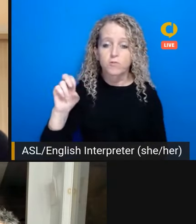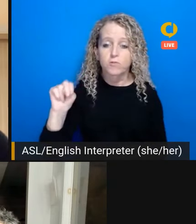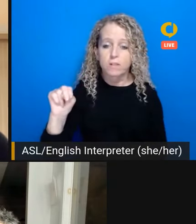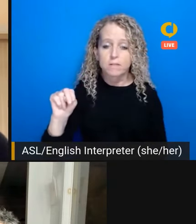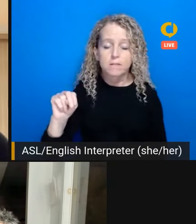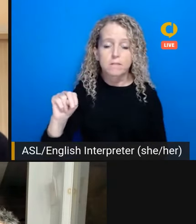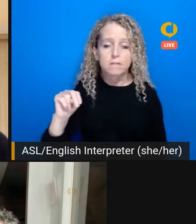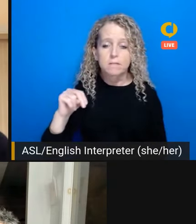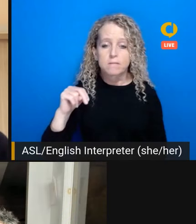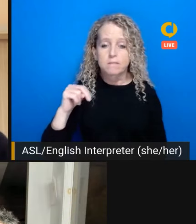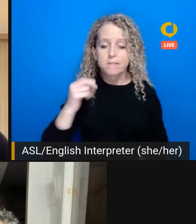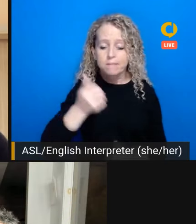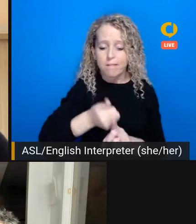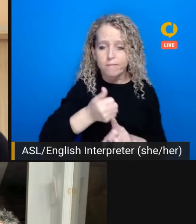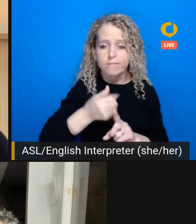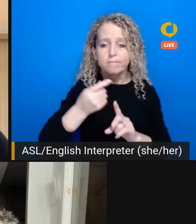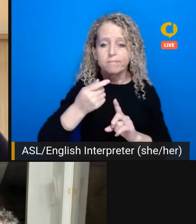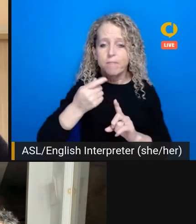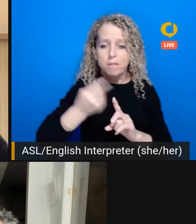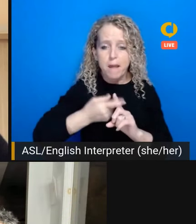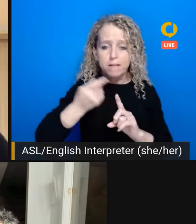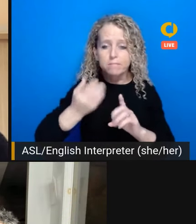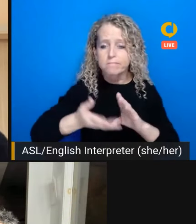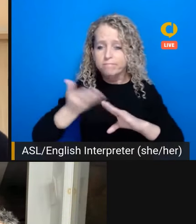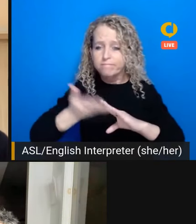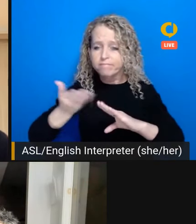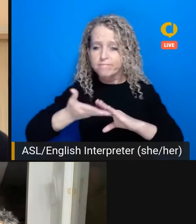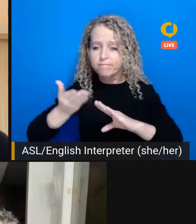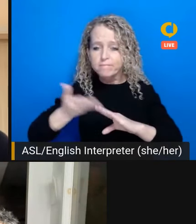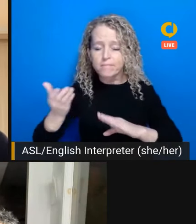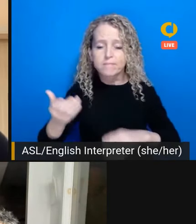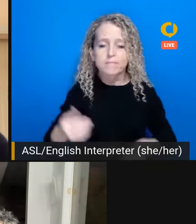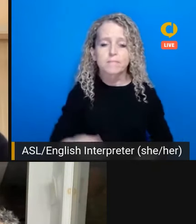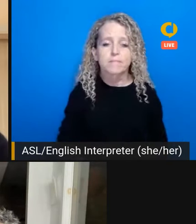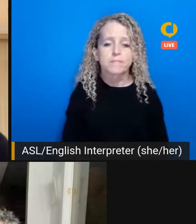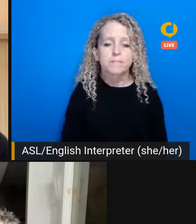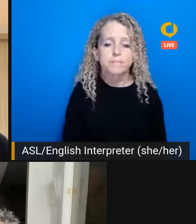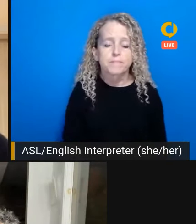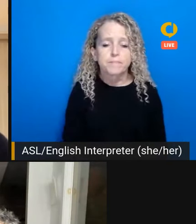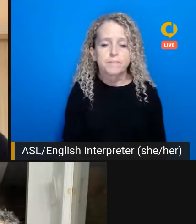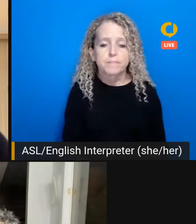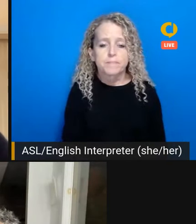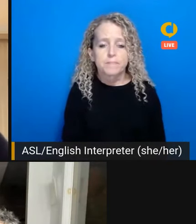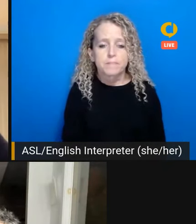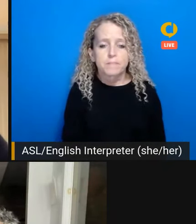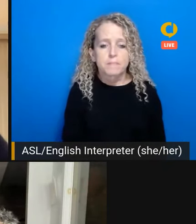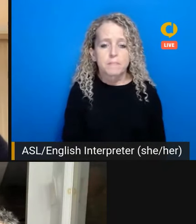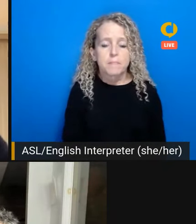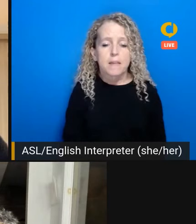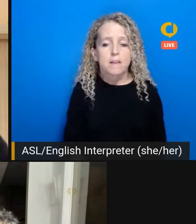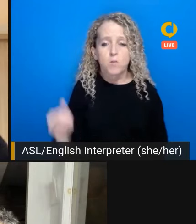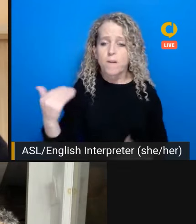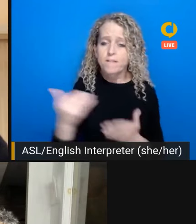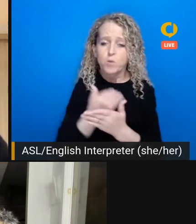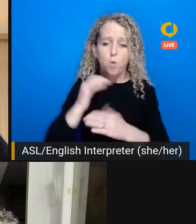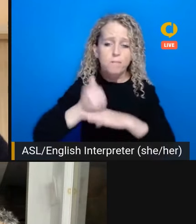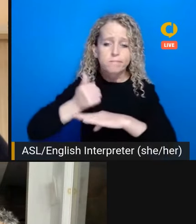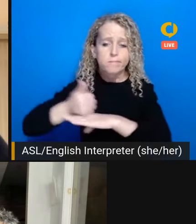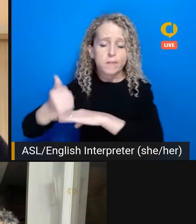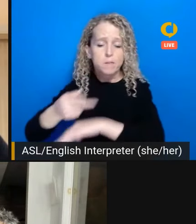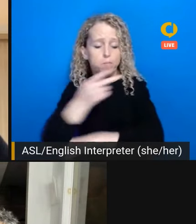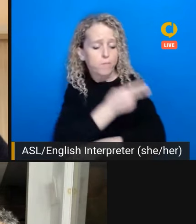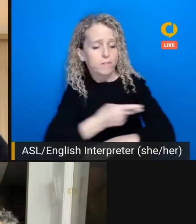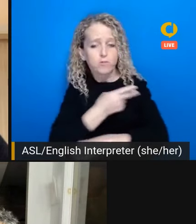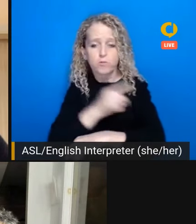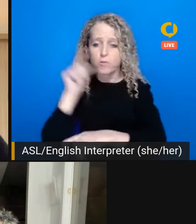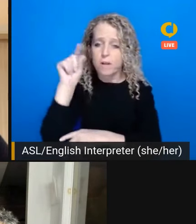for example, our faculty started, right, with lots of new initiatives with the provincial government at the federal level. In